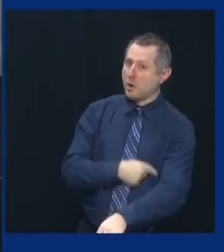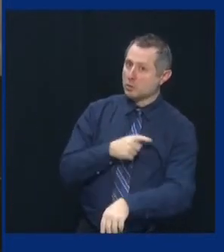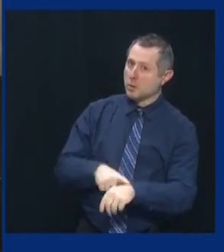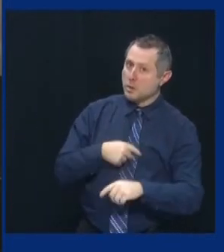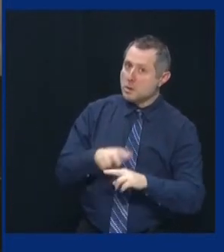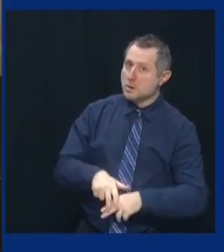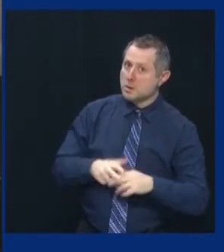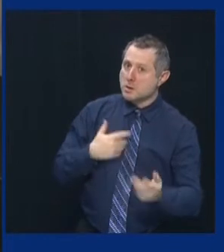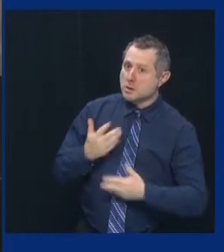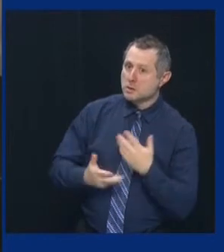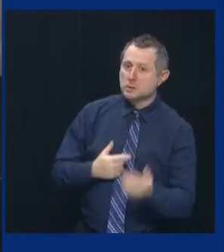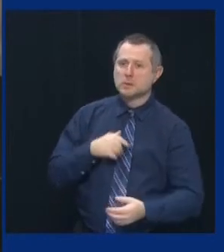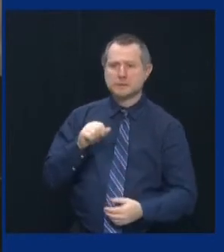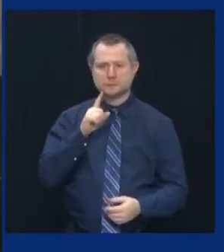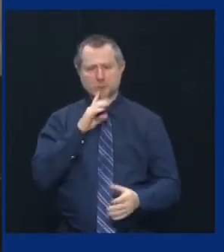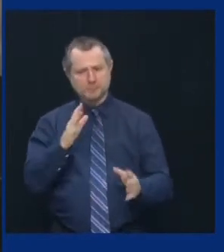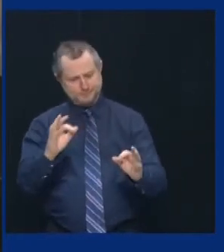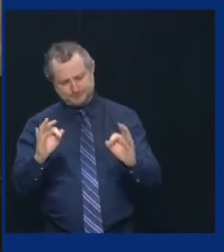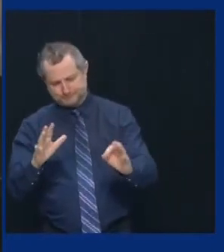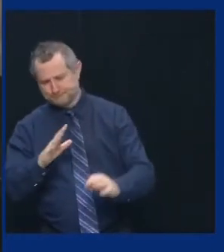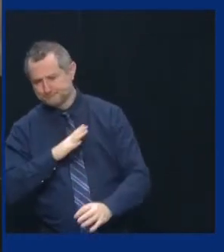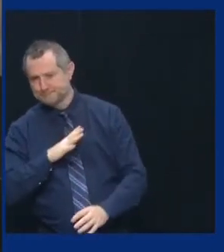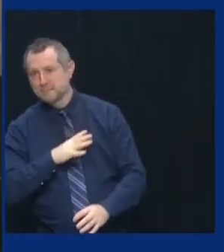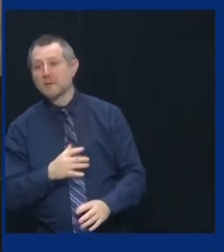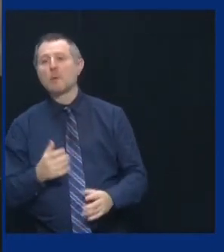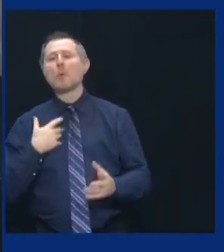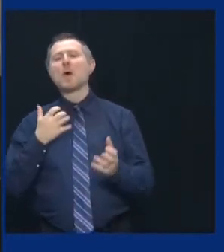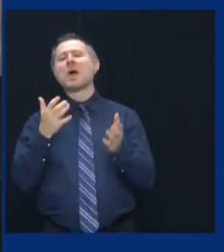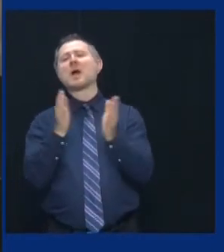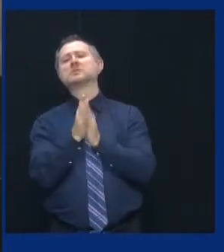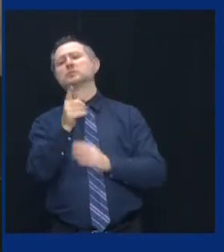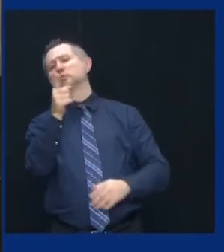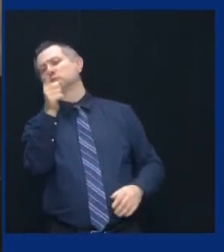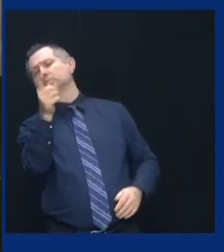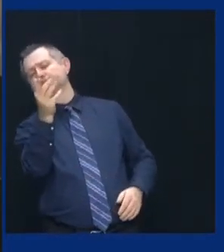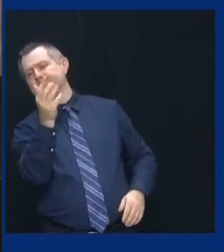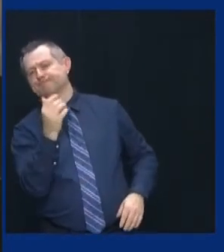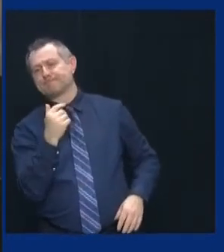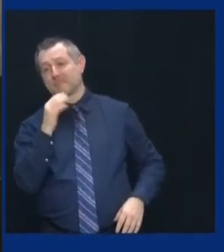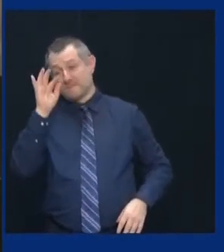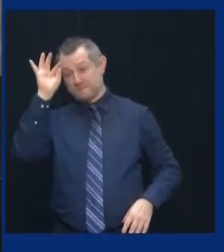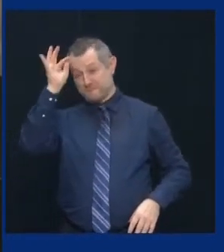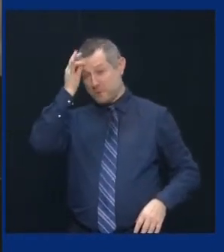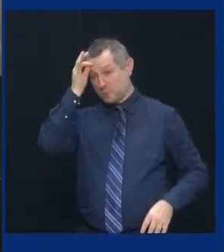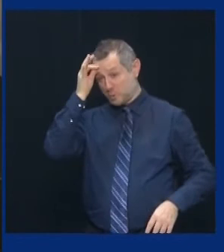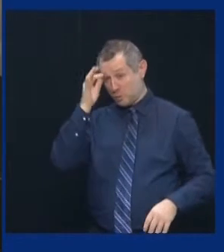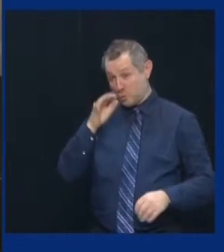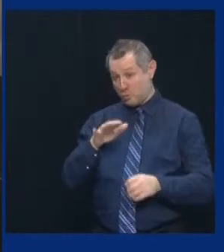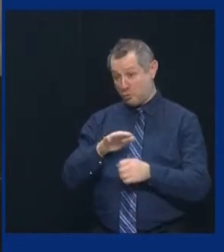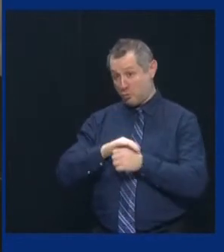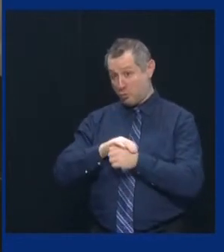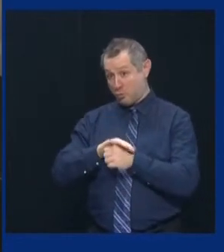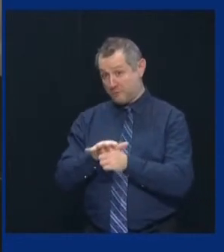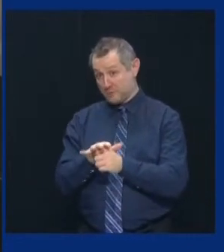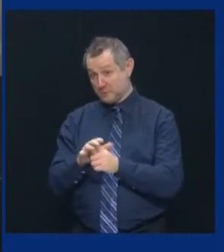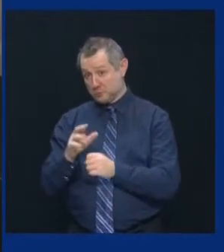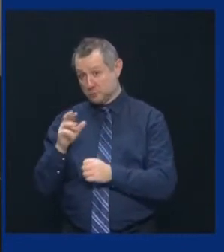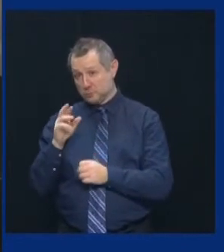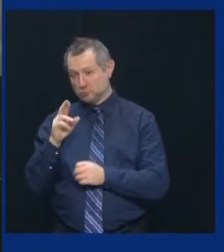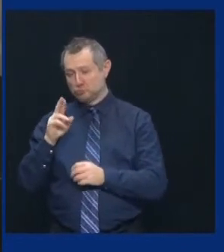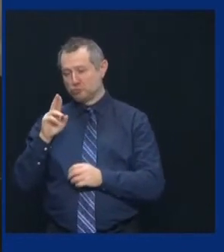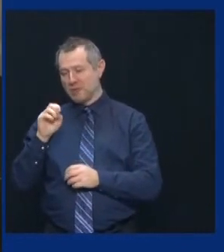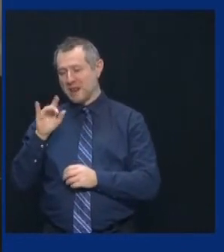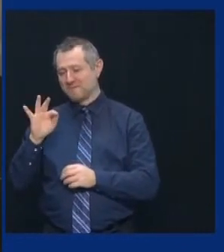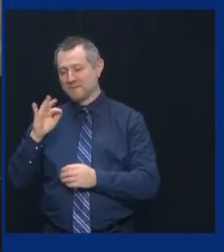silence. So I wanted to ask you, the federal COVID relief bill has $1.3 billion towards